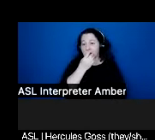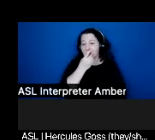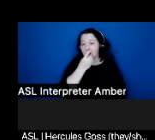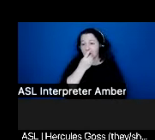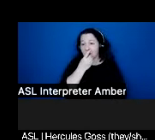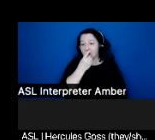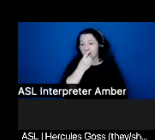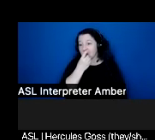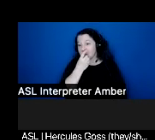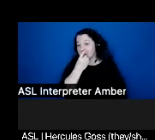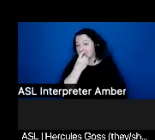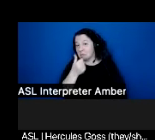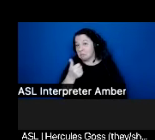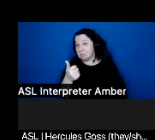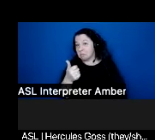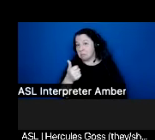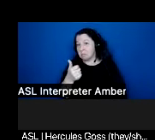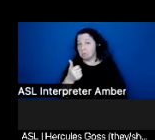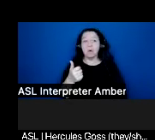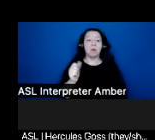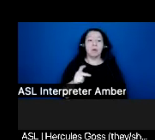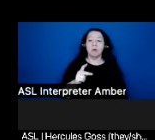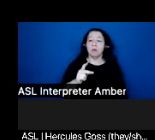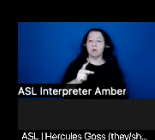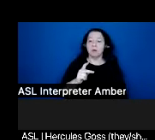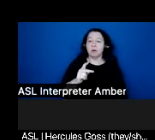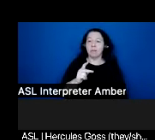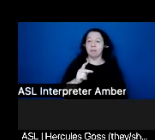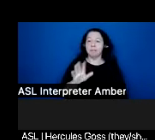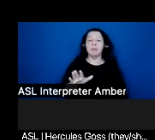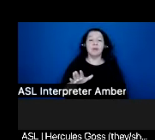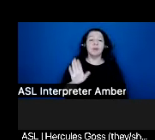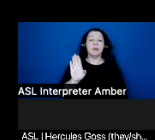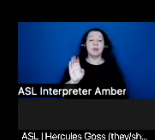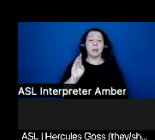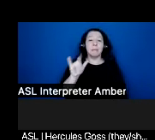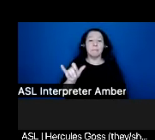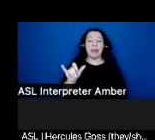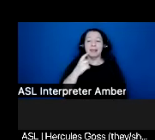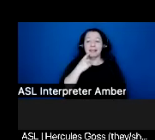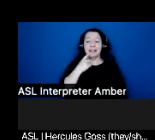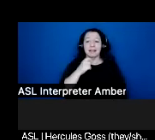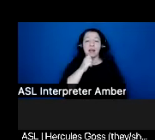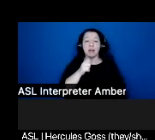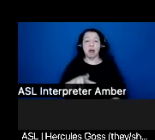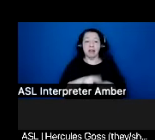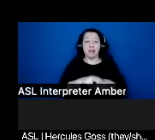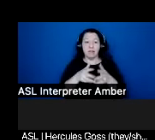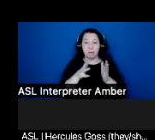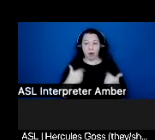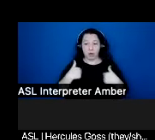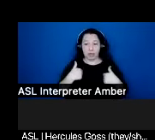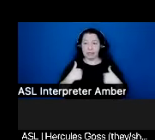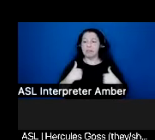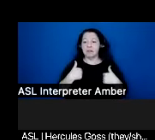Yeah, we're okay. Okay. So Becky says, as non-Native American, I realized at one point